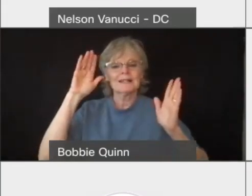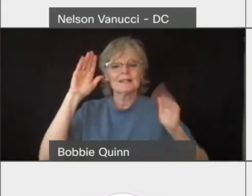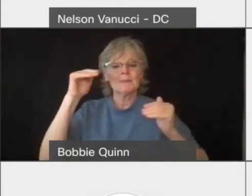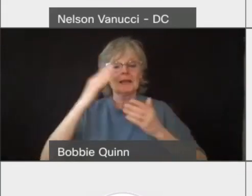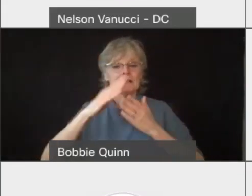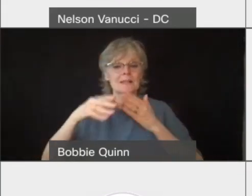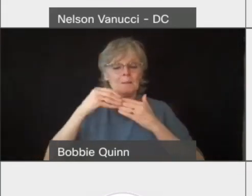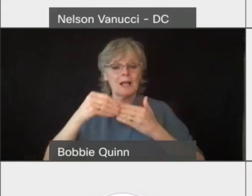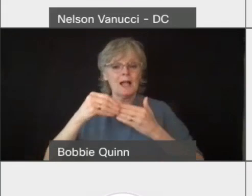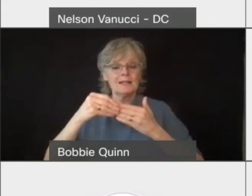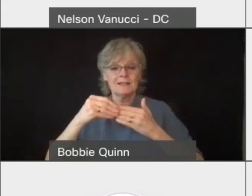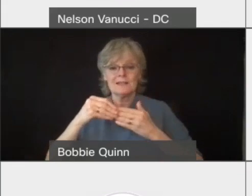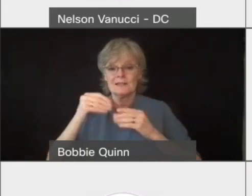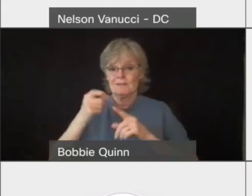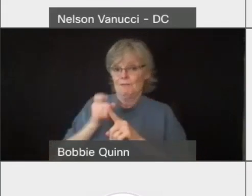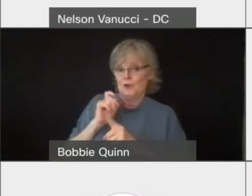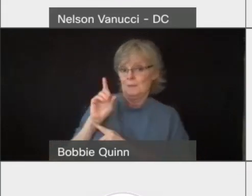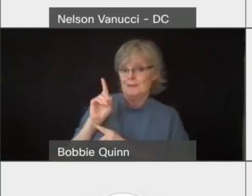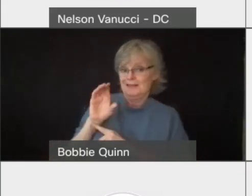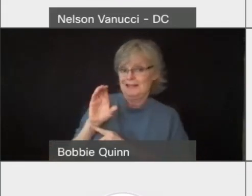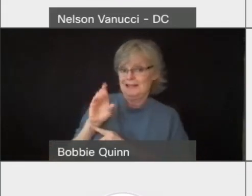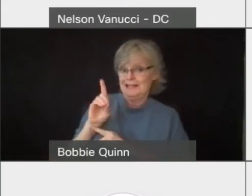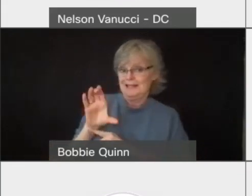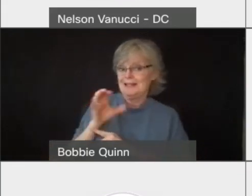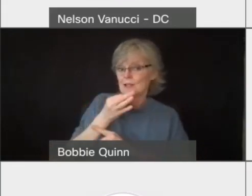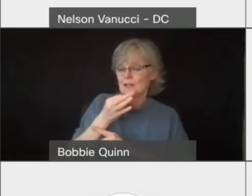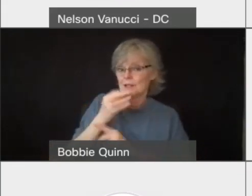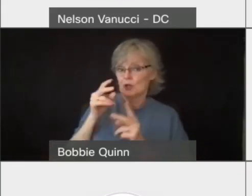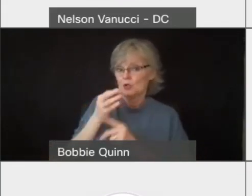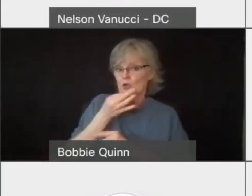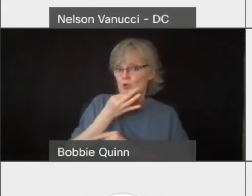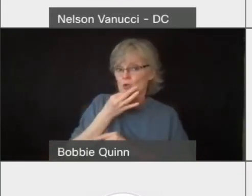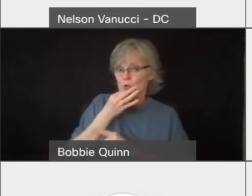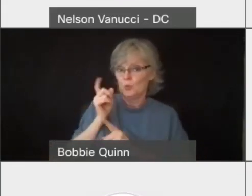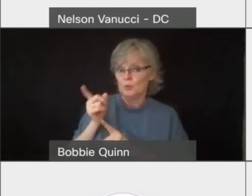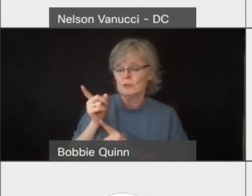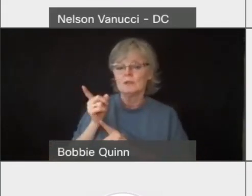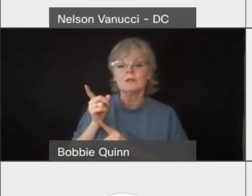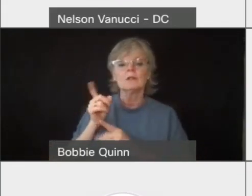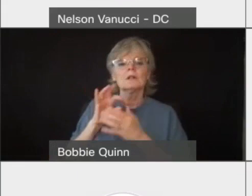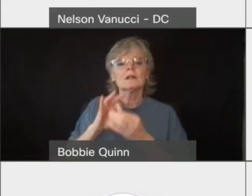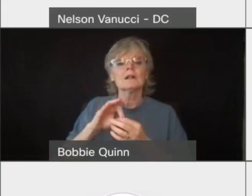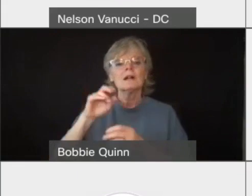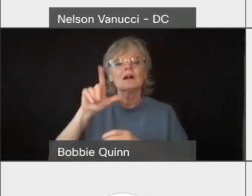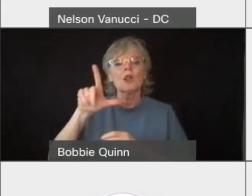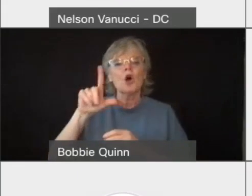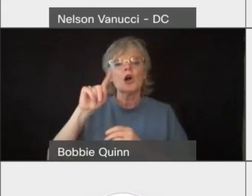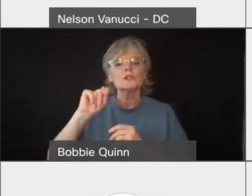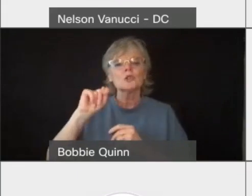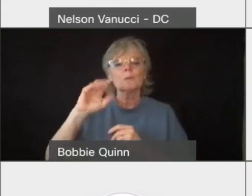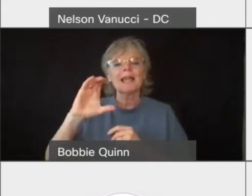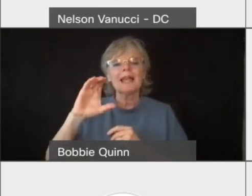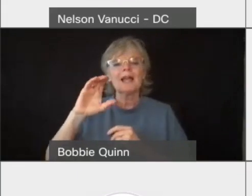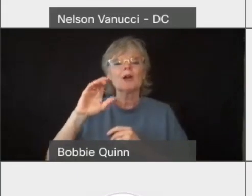guidance to be released from the CDC soon related to long-term care settings and ICF